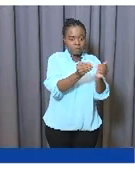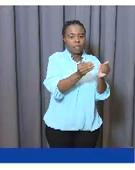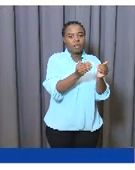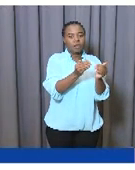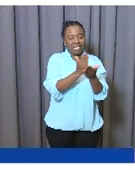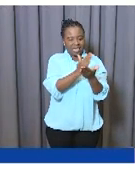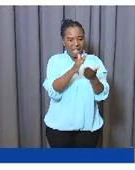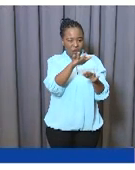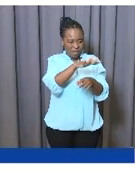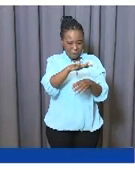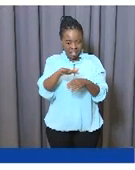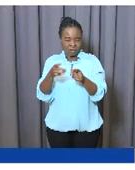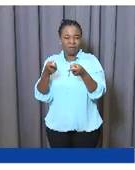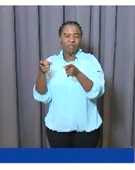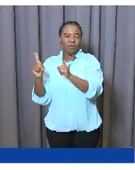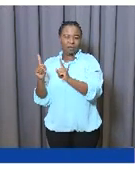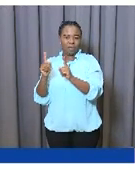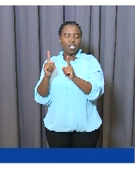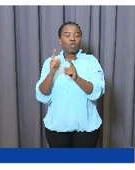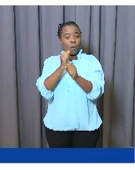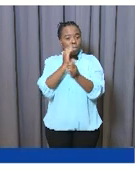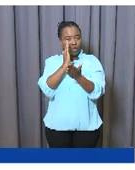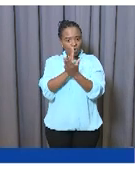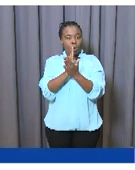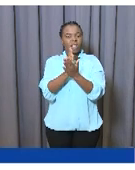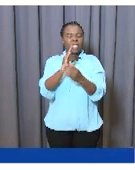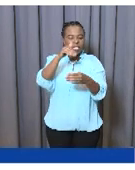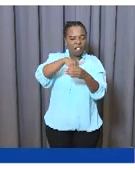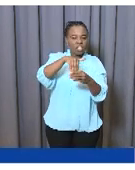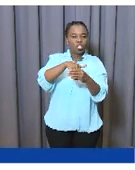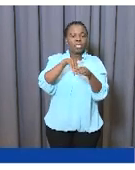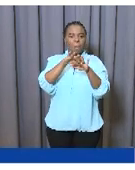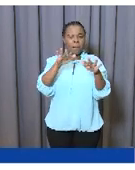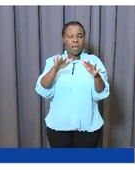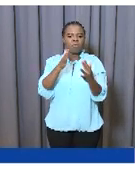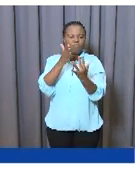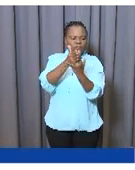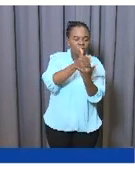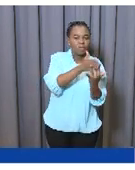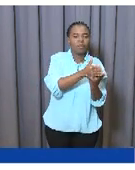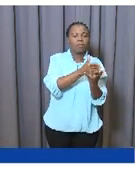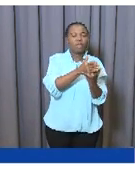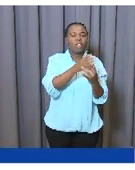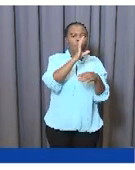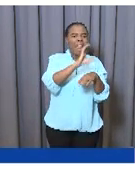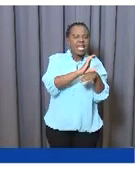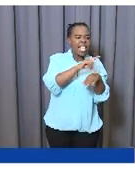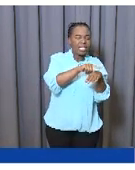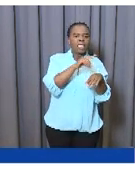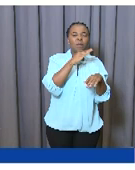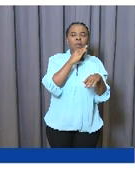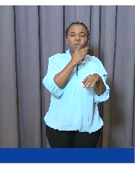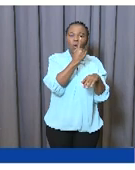early hotspots, was early intervention, track down people. One case may be one case too